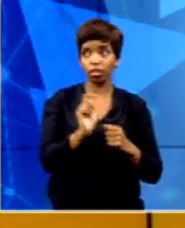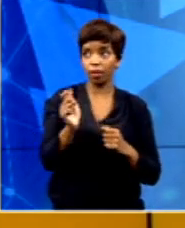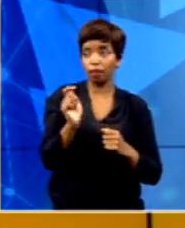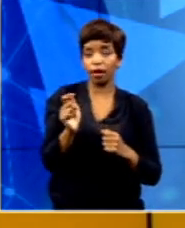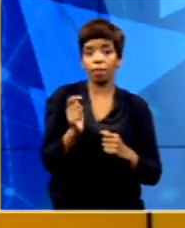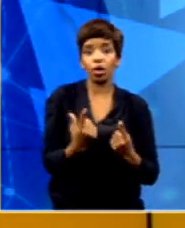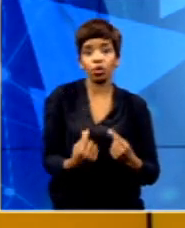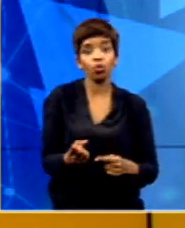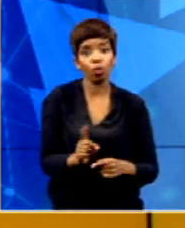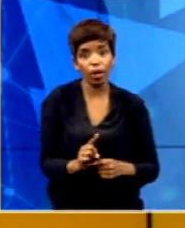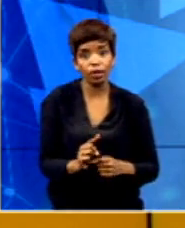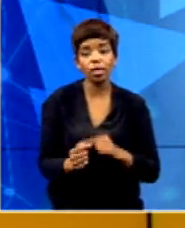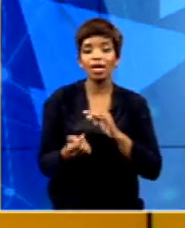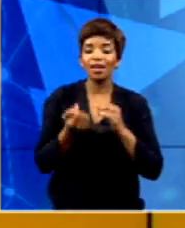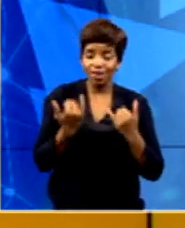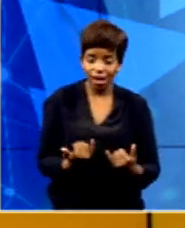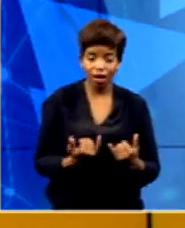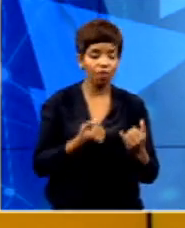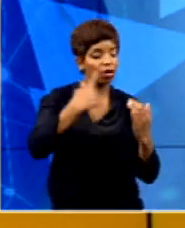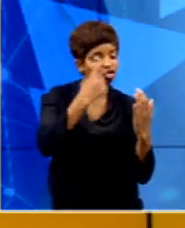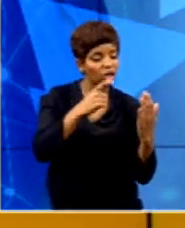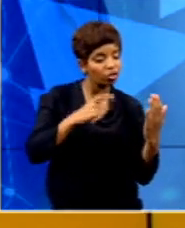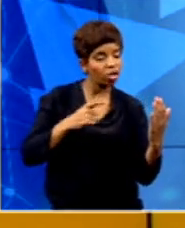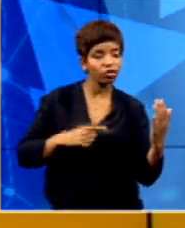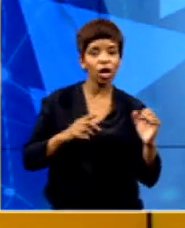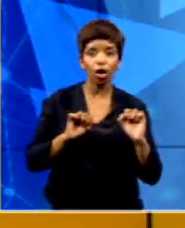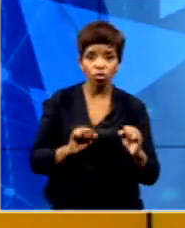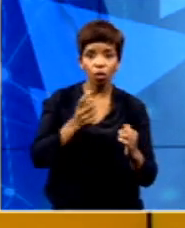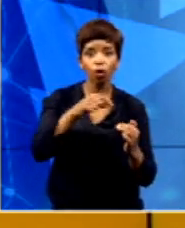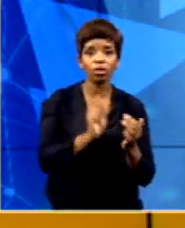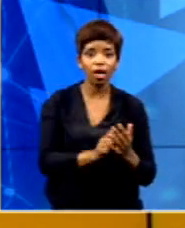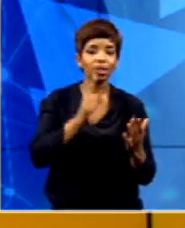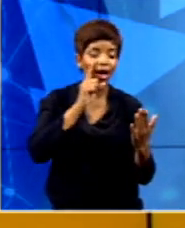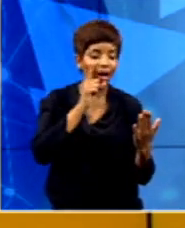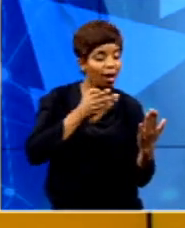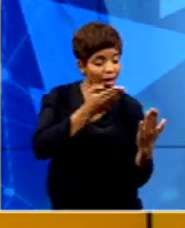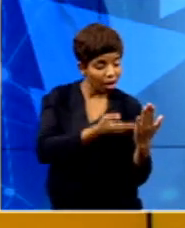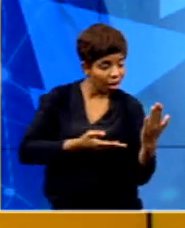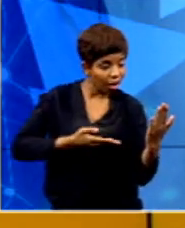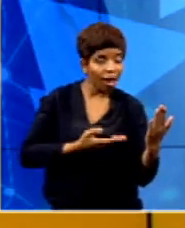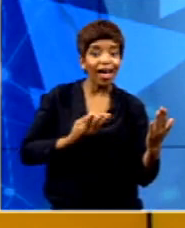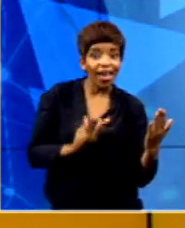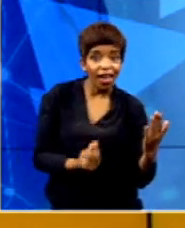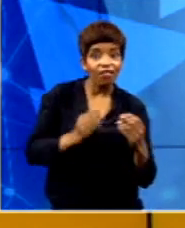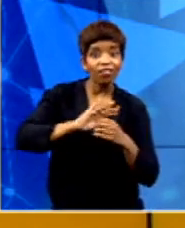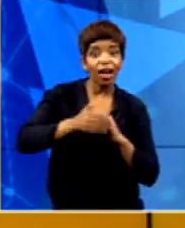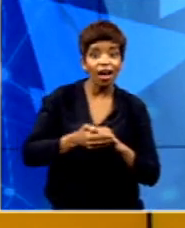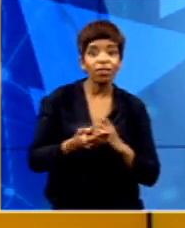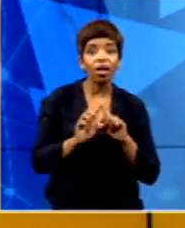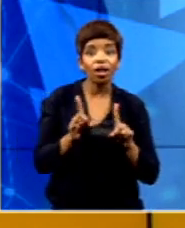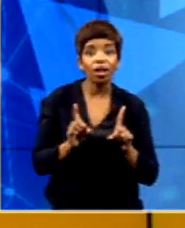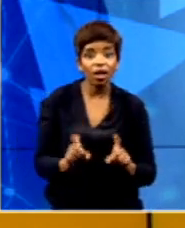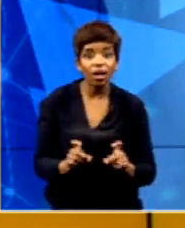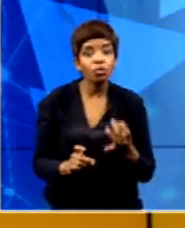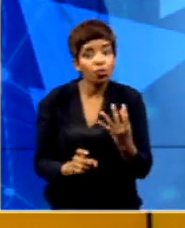at all your contracts to see whether you in fact have that sort of cover in place. And if you do,